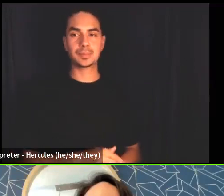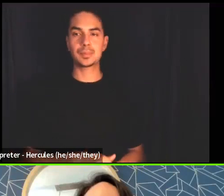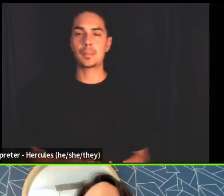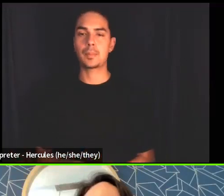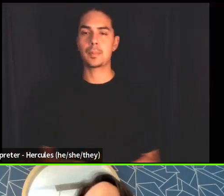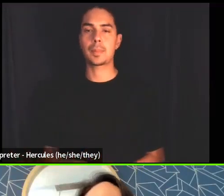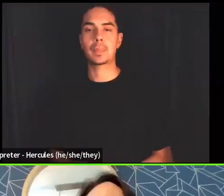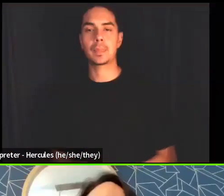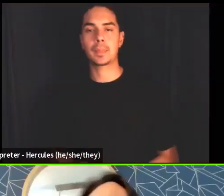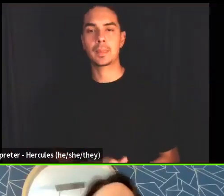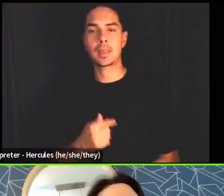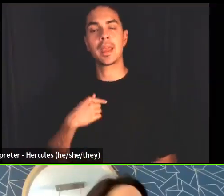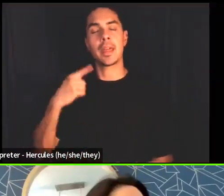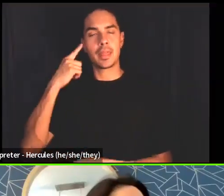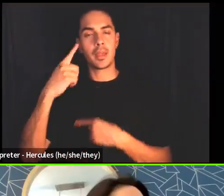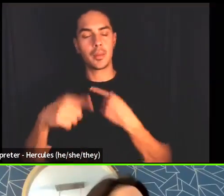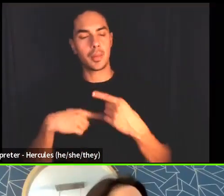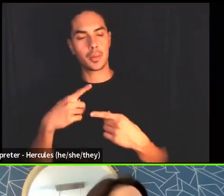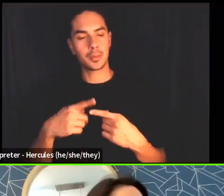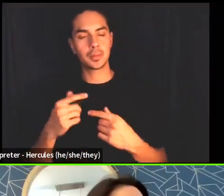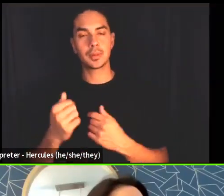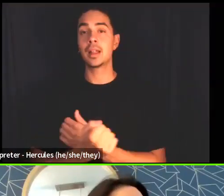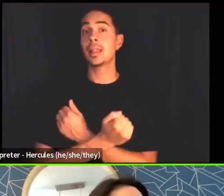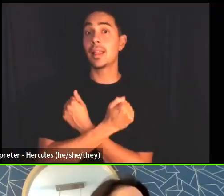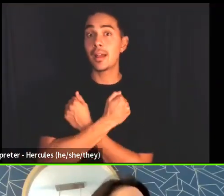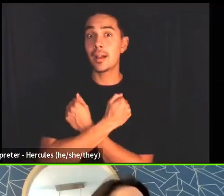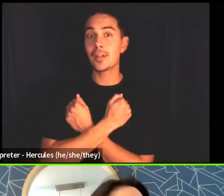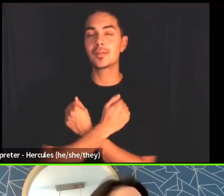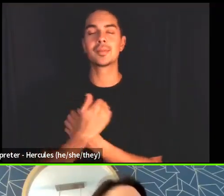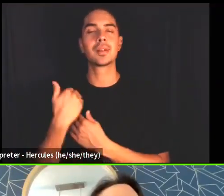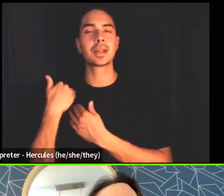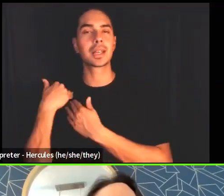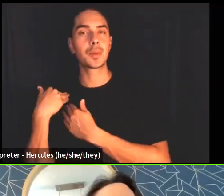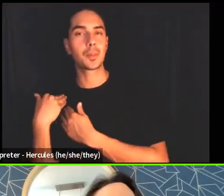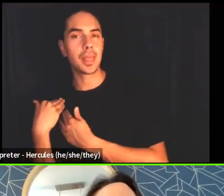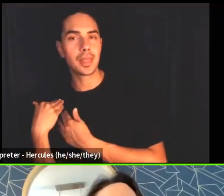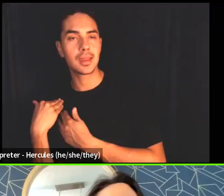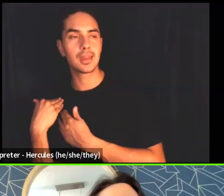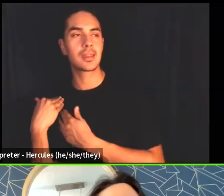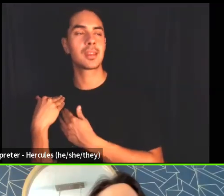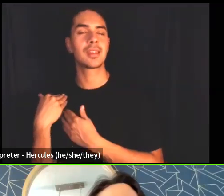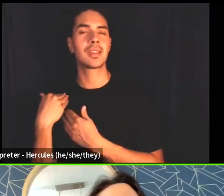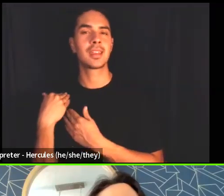you know, when I think about it, like the love and accountability and all of the things connected,